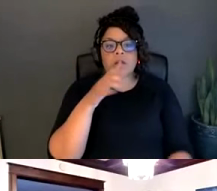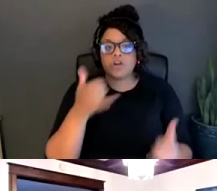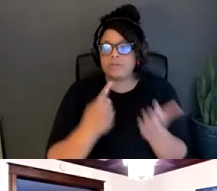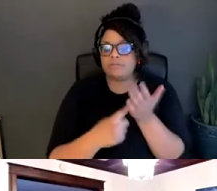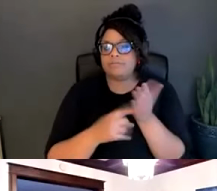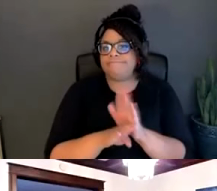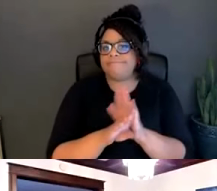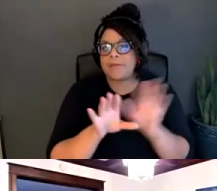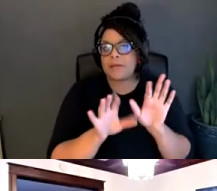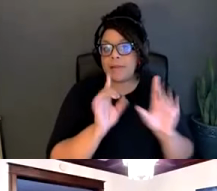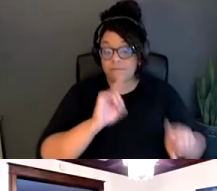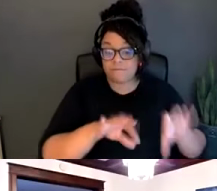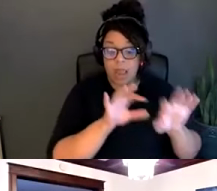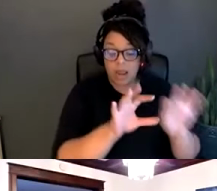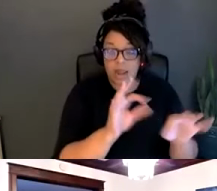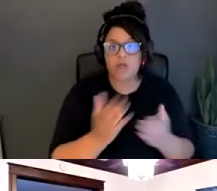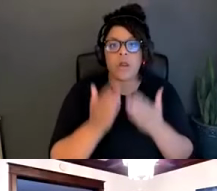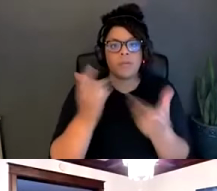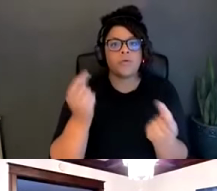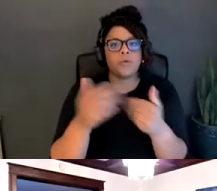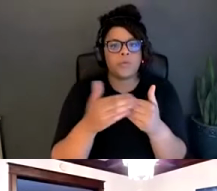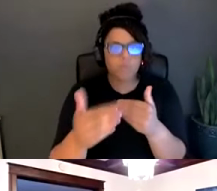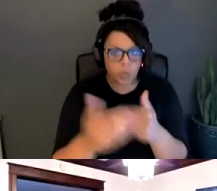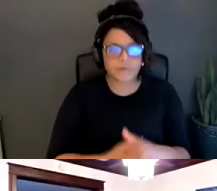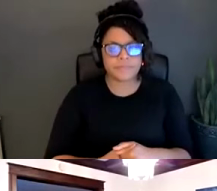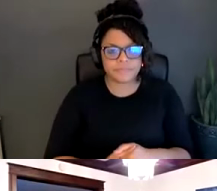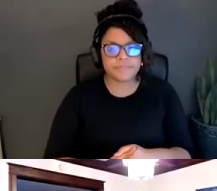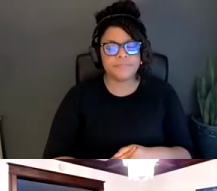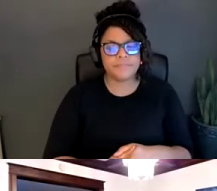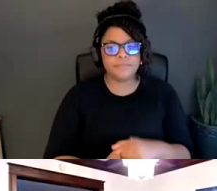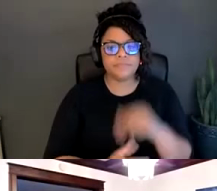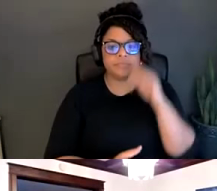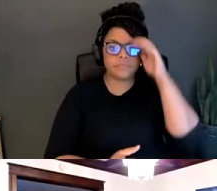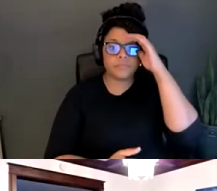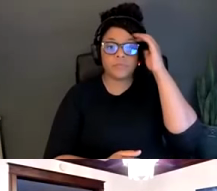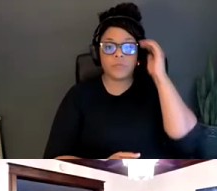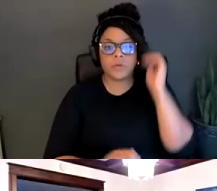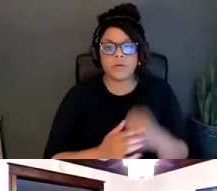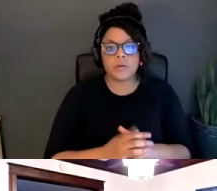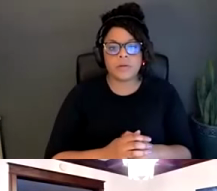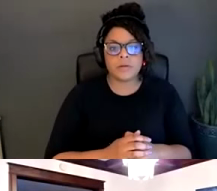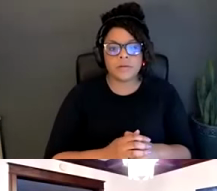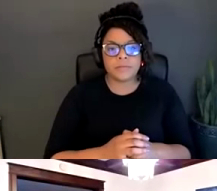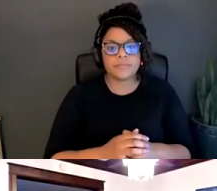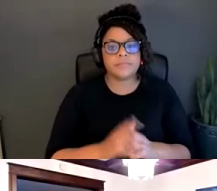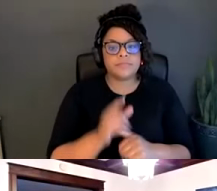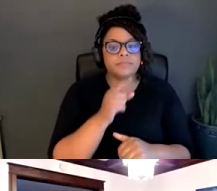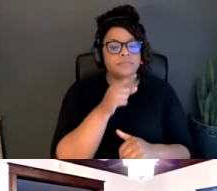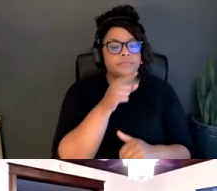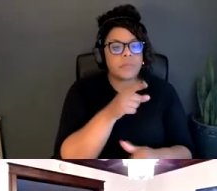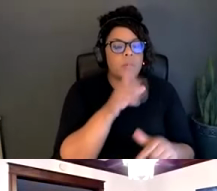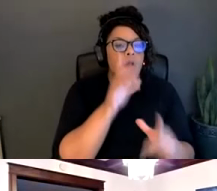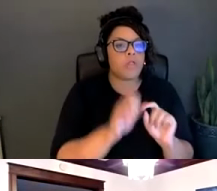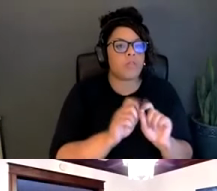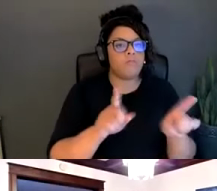of our findings and recommendations to move this vision forward for playful learning. And we will be launching a report in both English